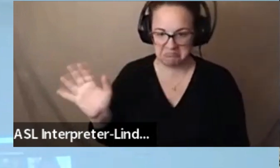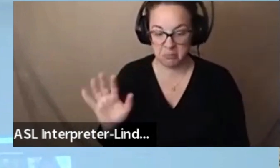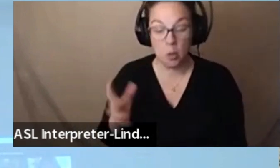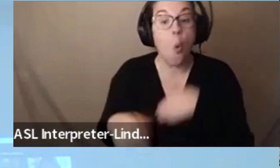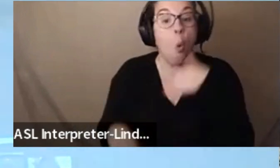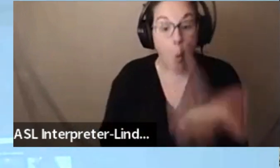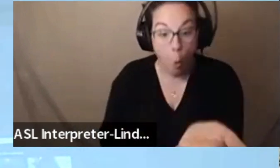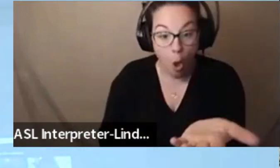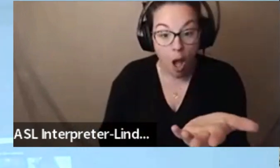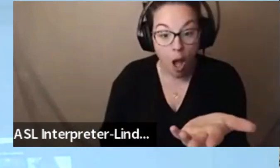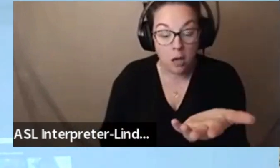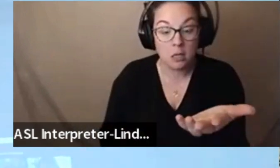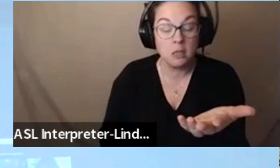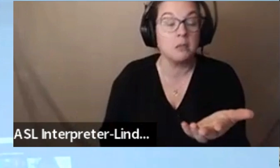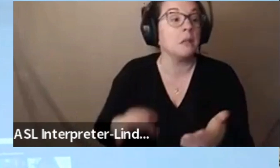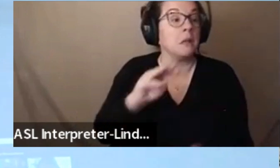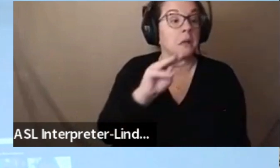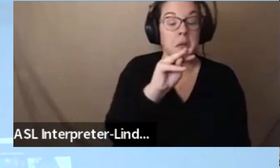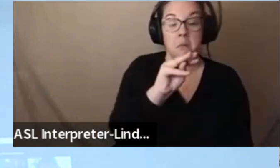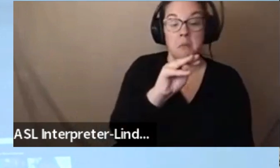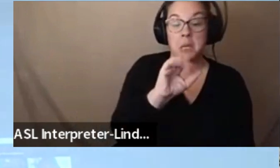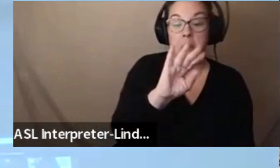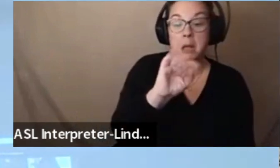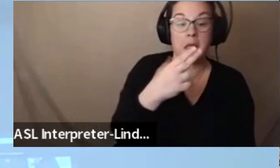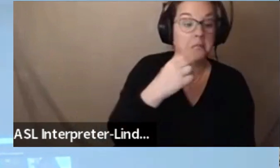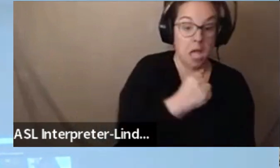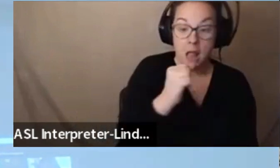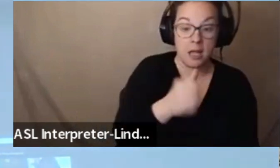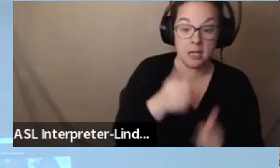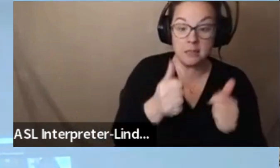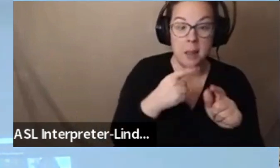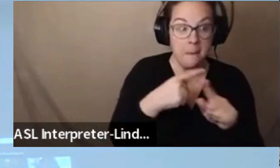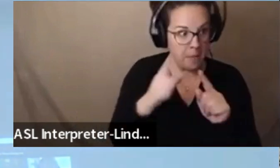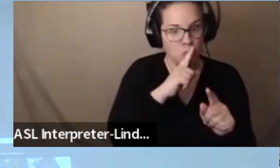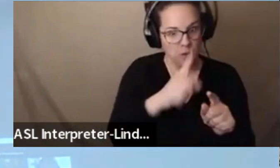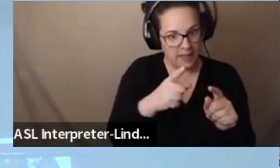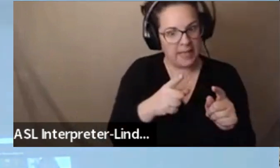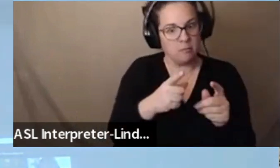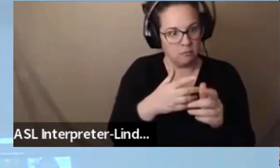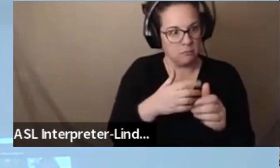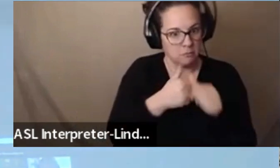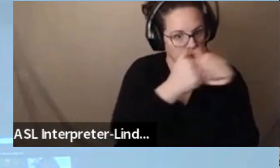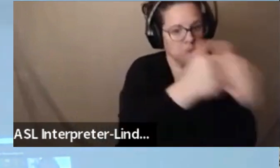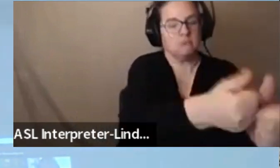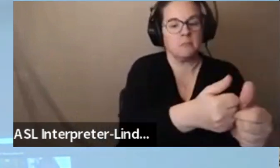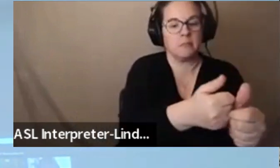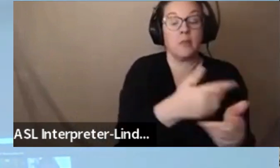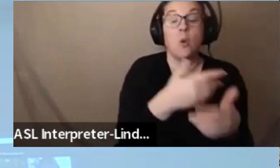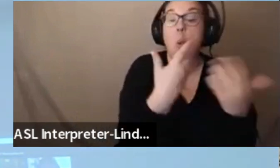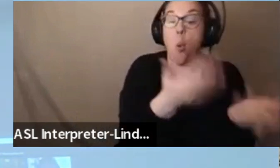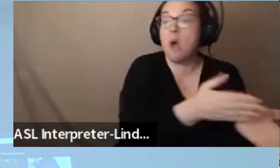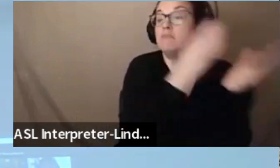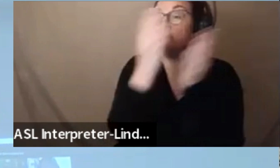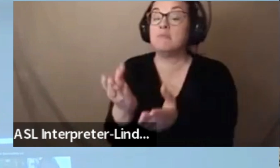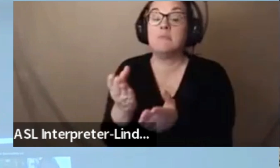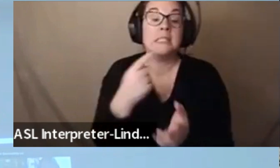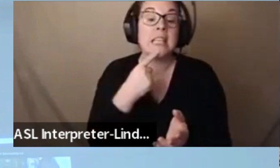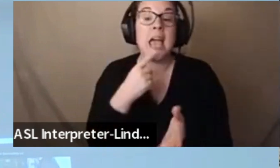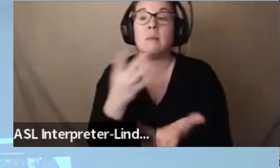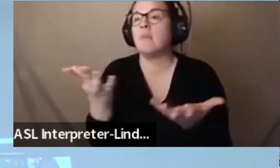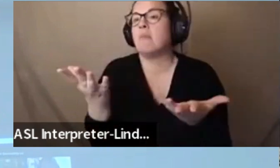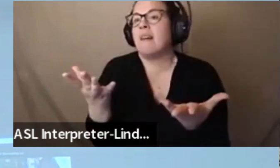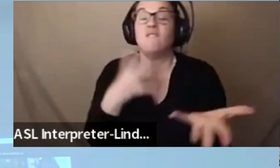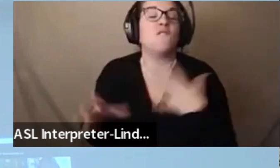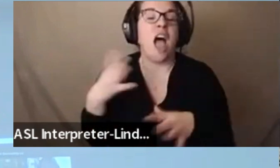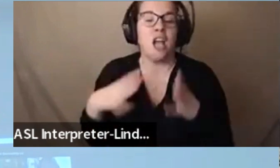go all the way, right? And if you're saying we're doing Macbeth, but it's set in the corporate world and they're in the fashion industry, so it's